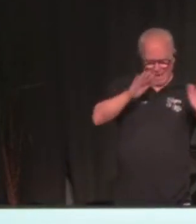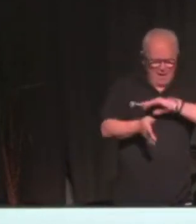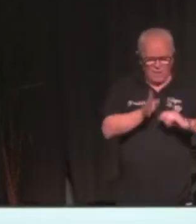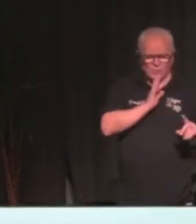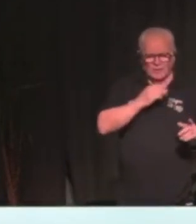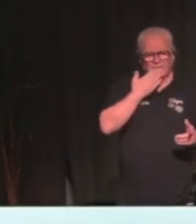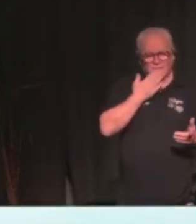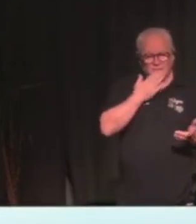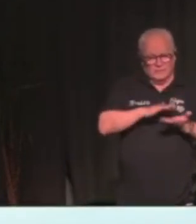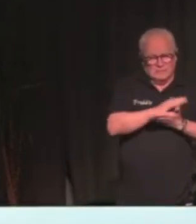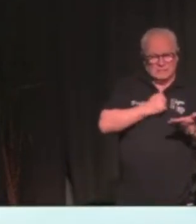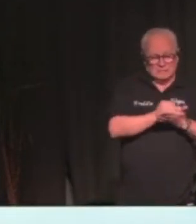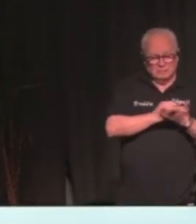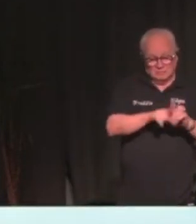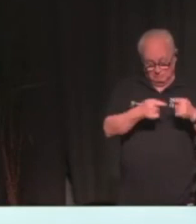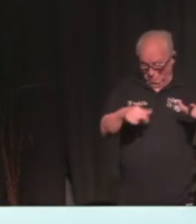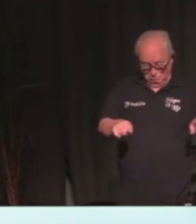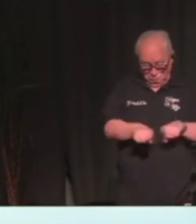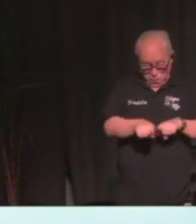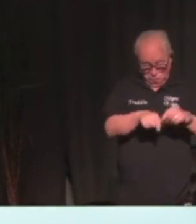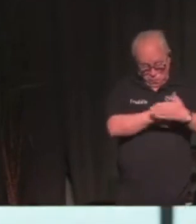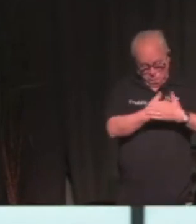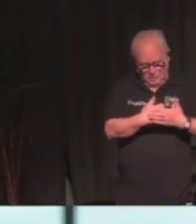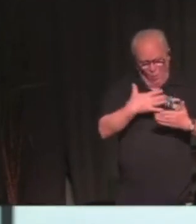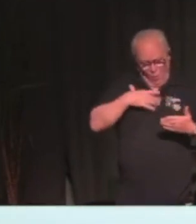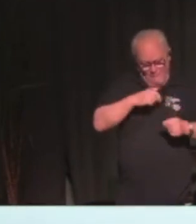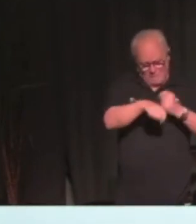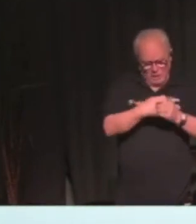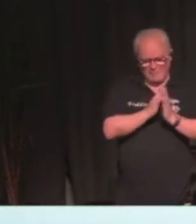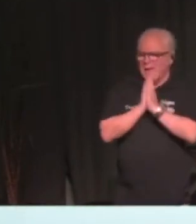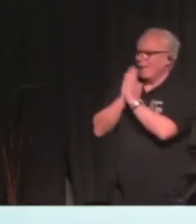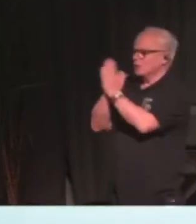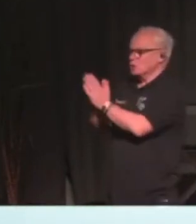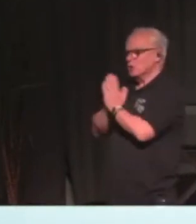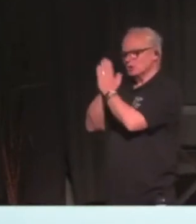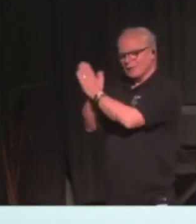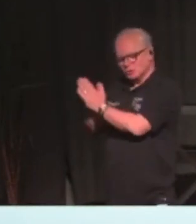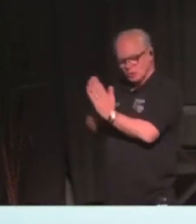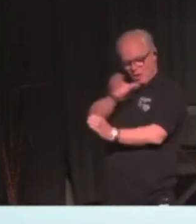steps into water baptism as an intercessor for you and for me.